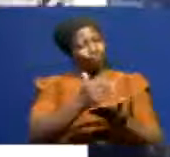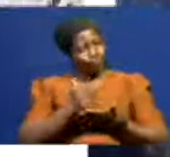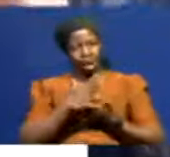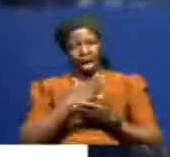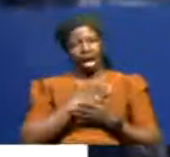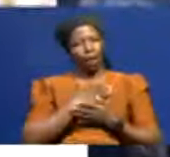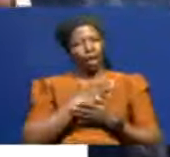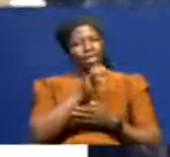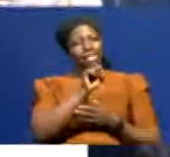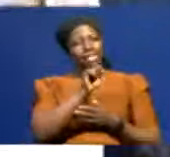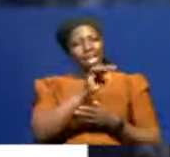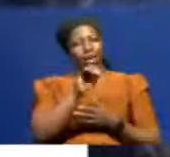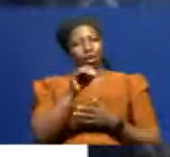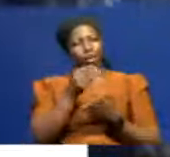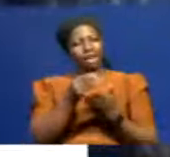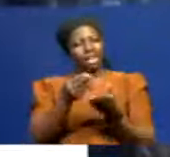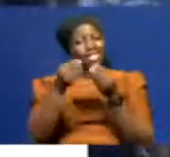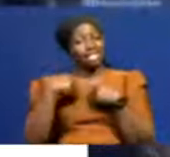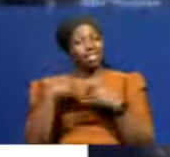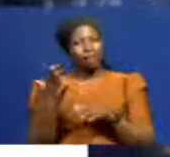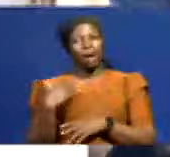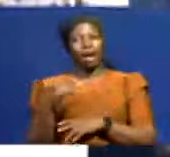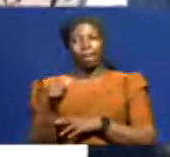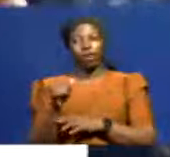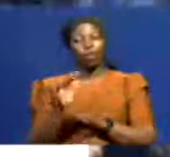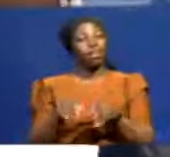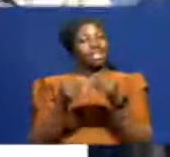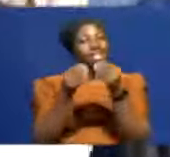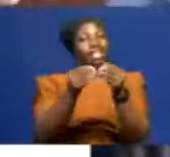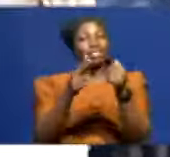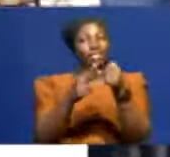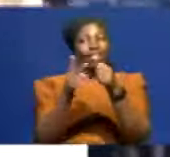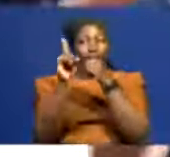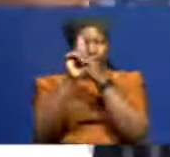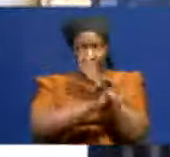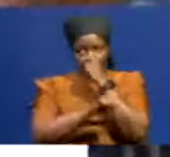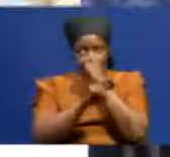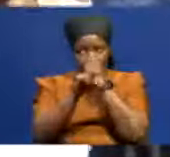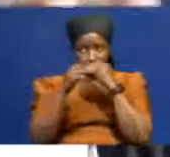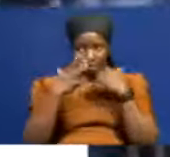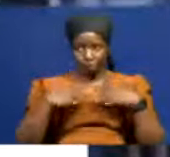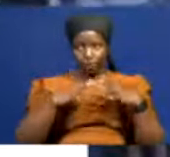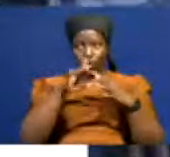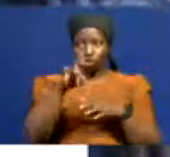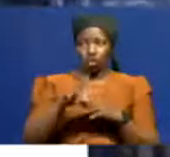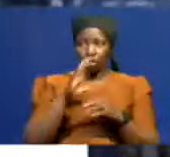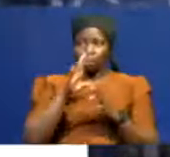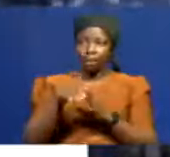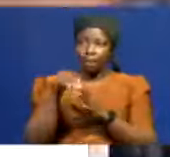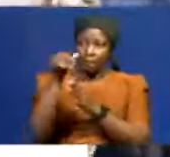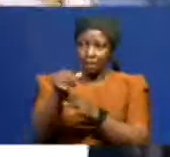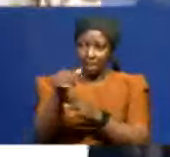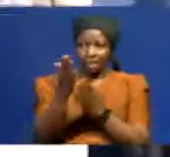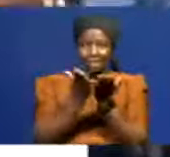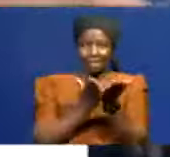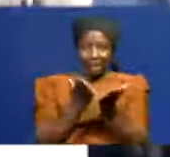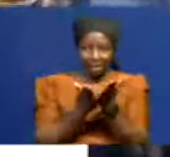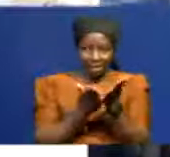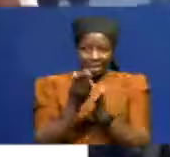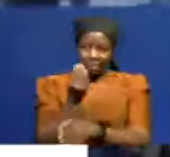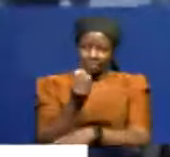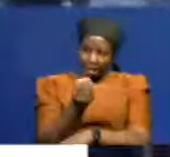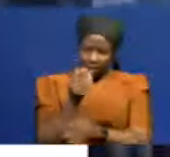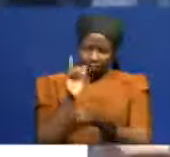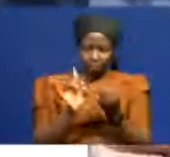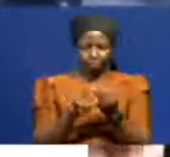an ultimatum of 7 days. Yes. Awa wananchi waweze kulipwa pesa ya service. Yes. Waweze